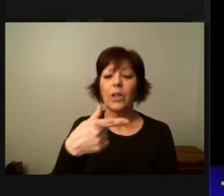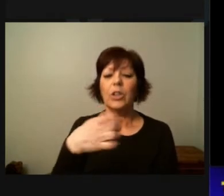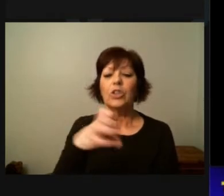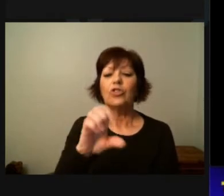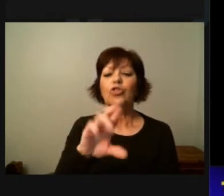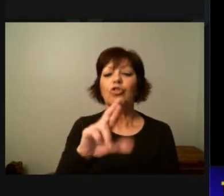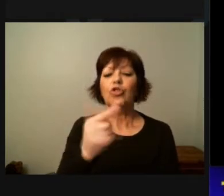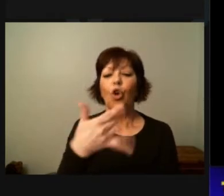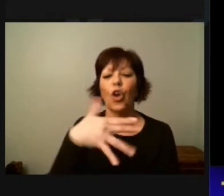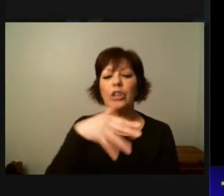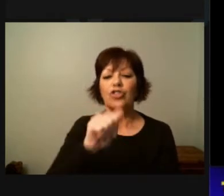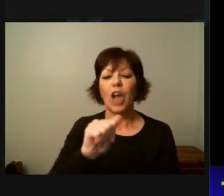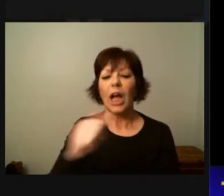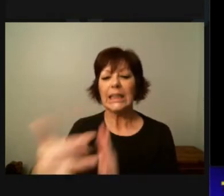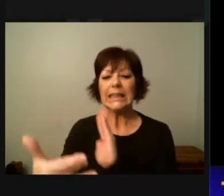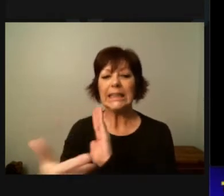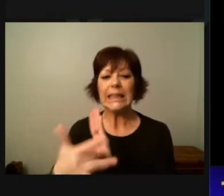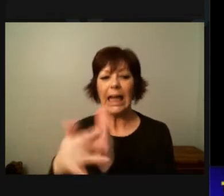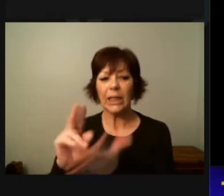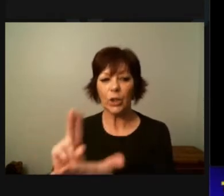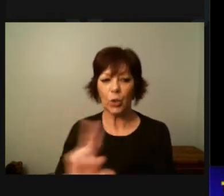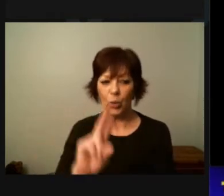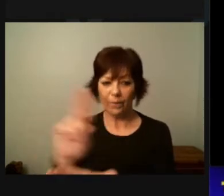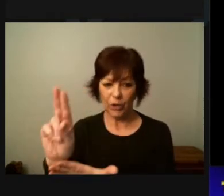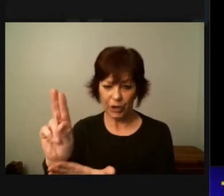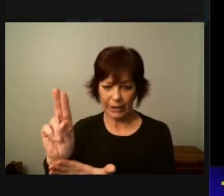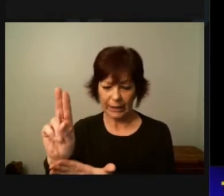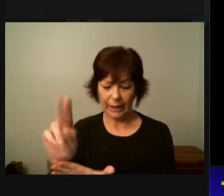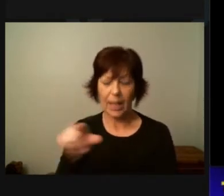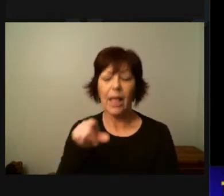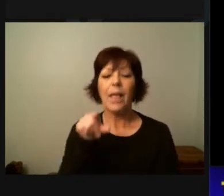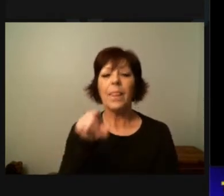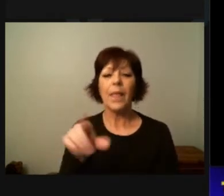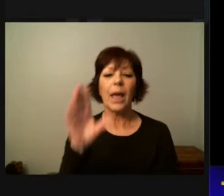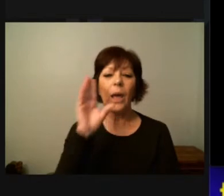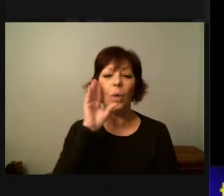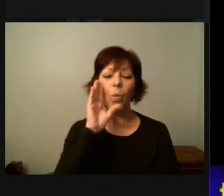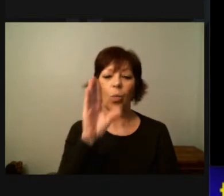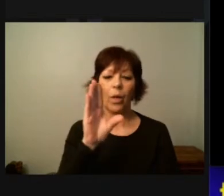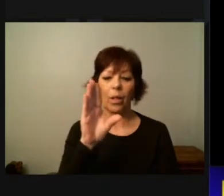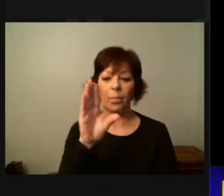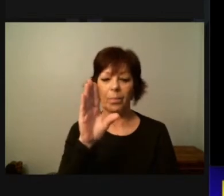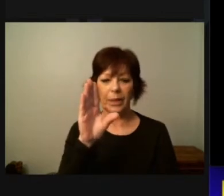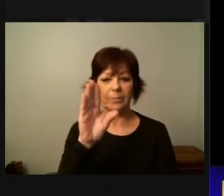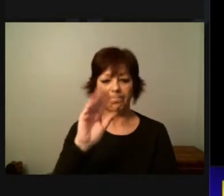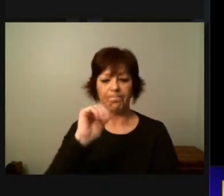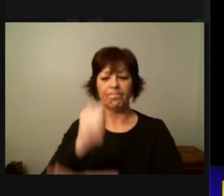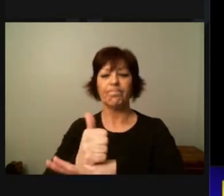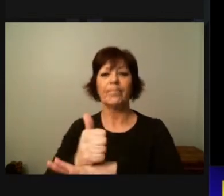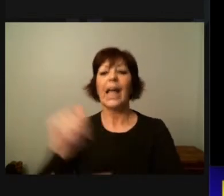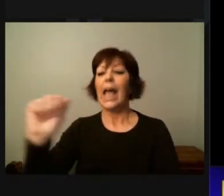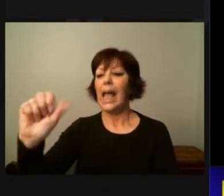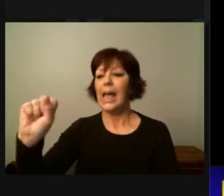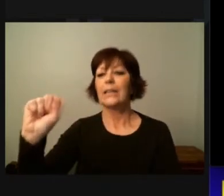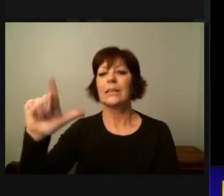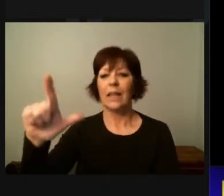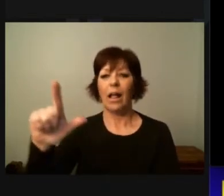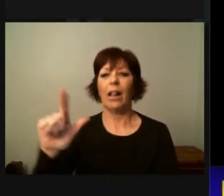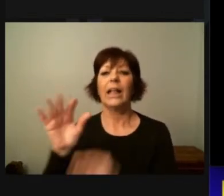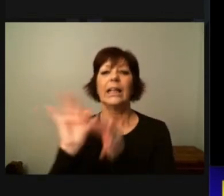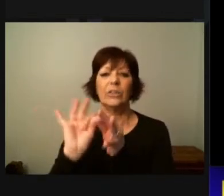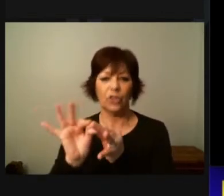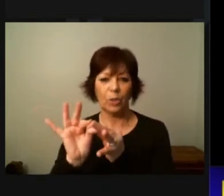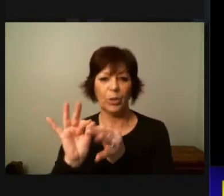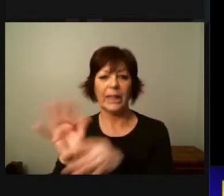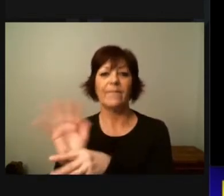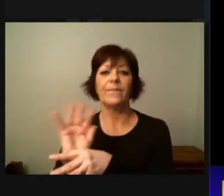University, they are going to be putting out a set of ASL interpreted videos as well